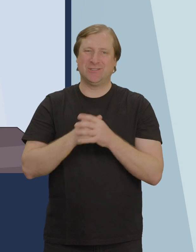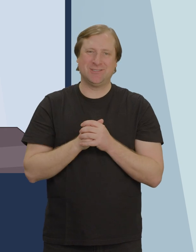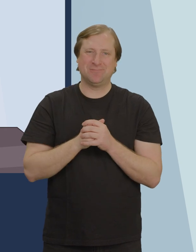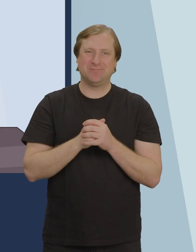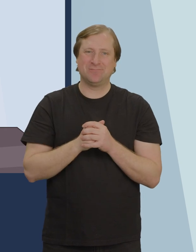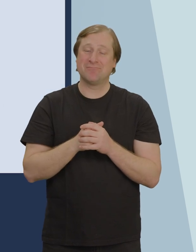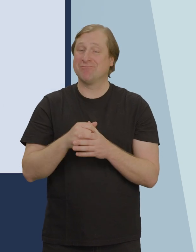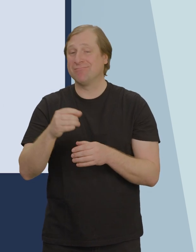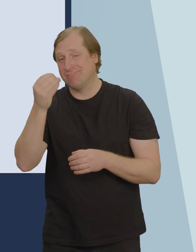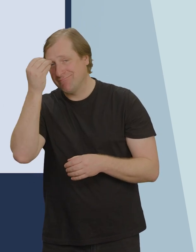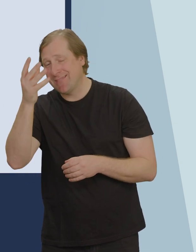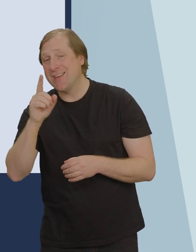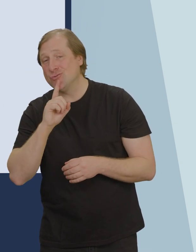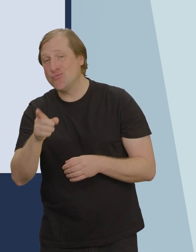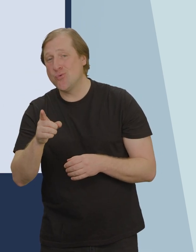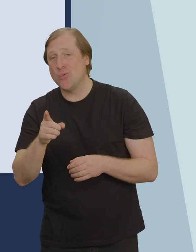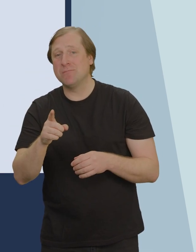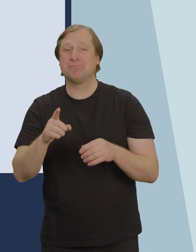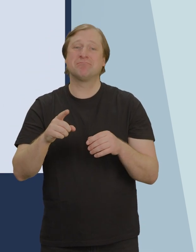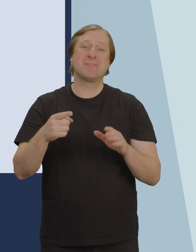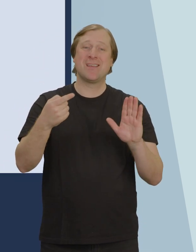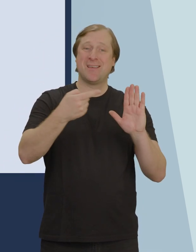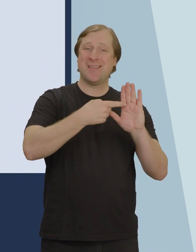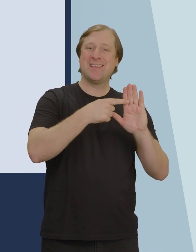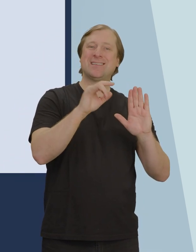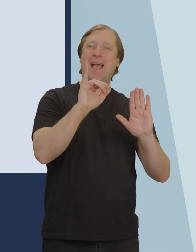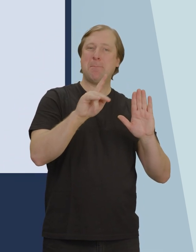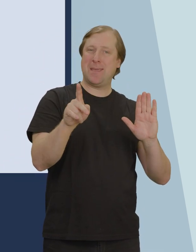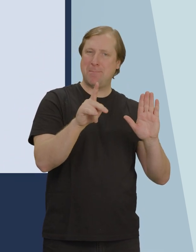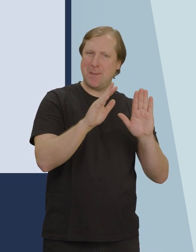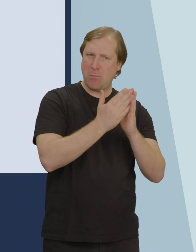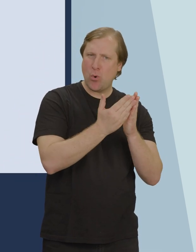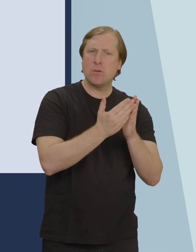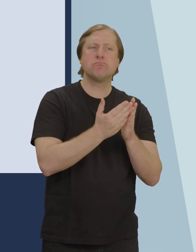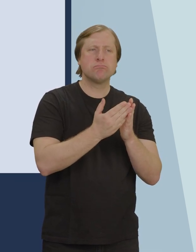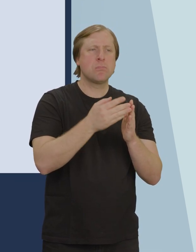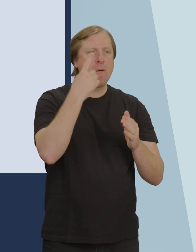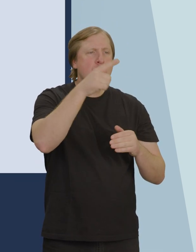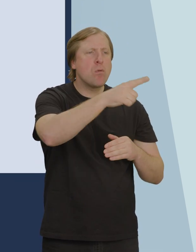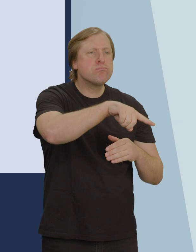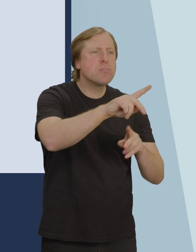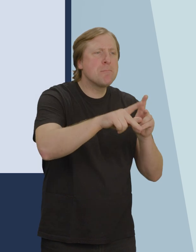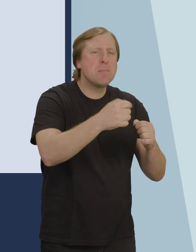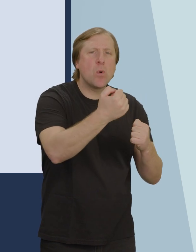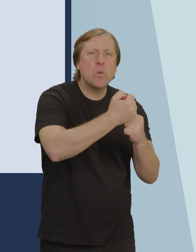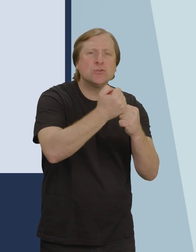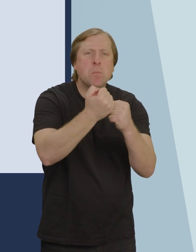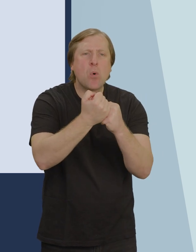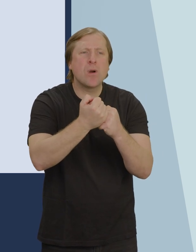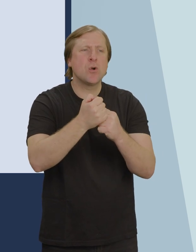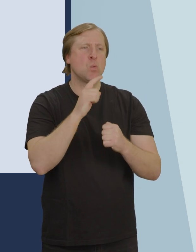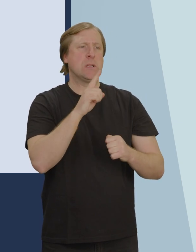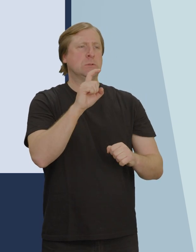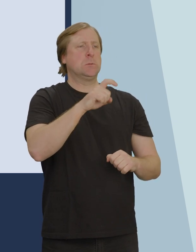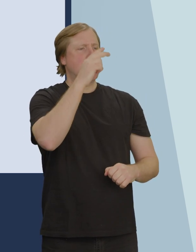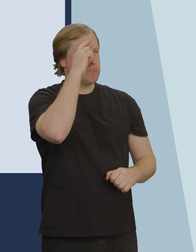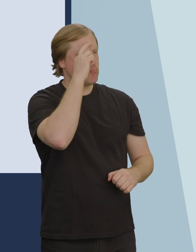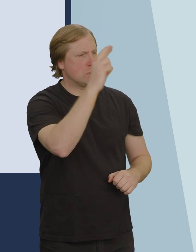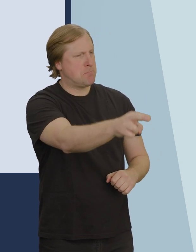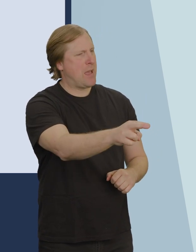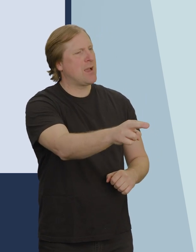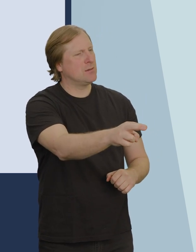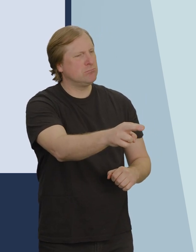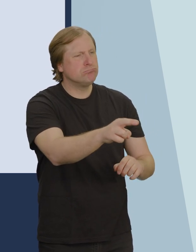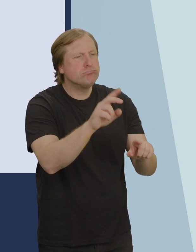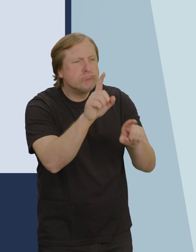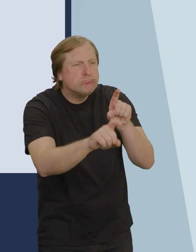personal questions. It's true. However, the IPP workbook for the people we support is designed to respectfully dig